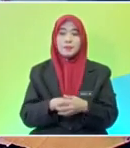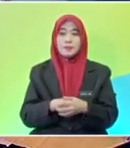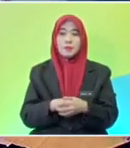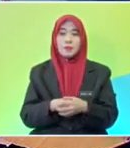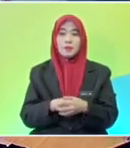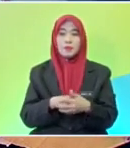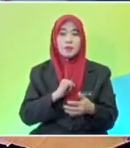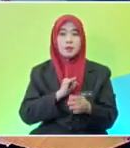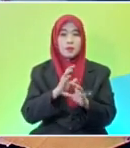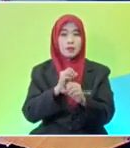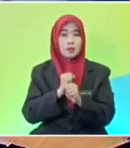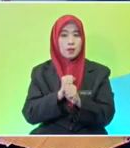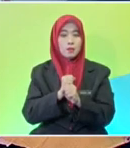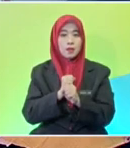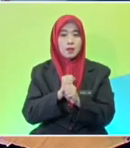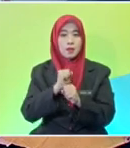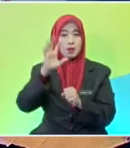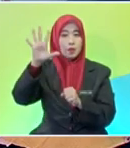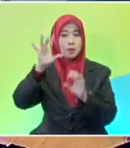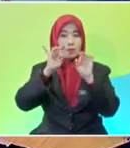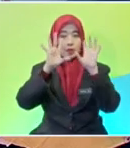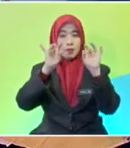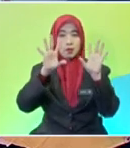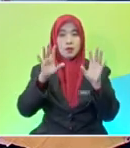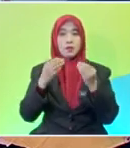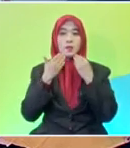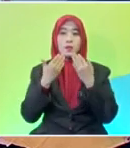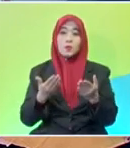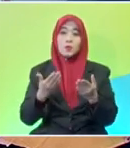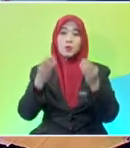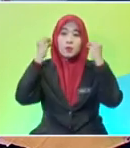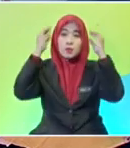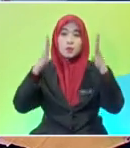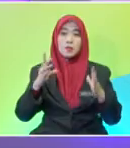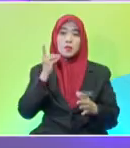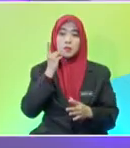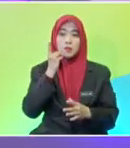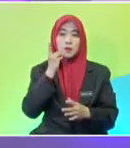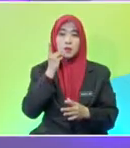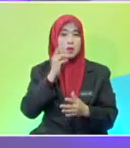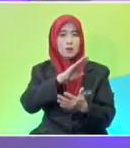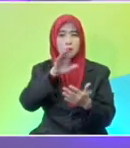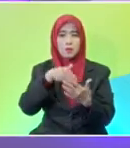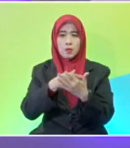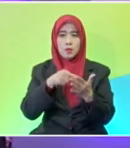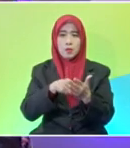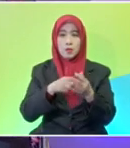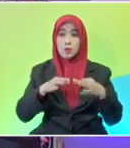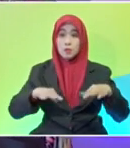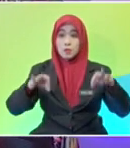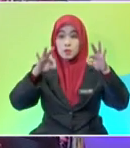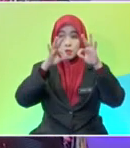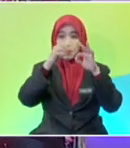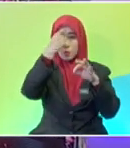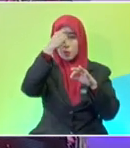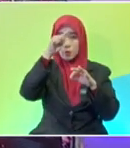1, 2, 3, 4, 5. Thank you, teacher. Yes, I'm glad that I got my stars. Congrats. All right. So these are the importance of